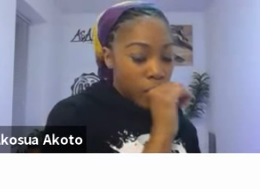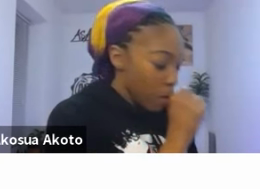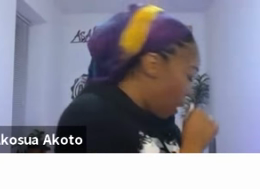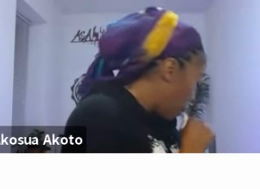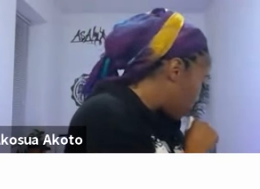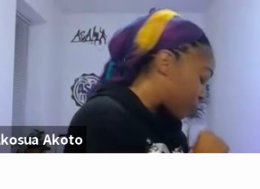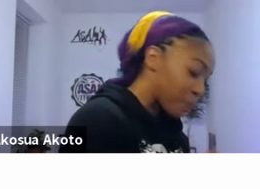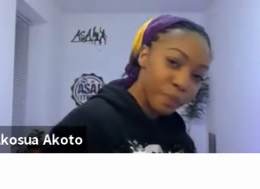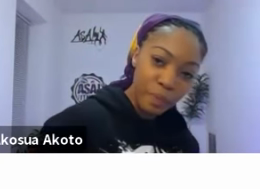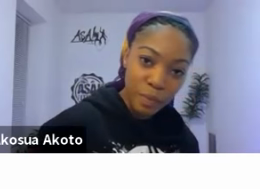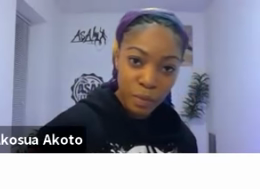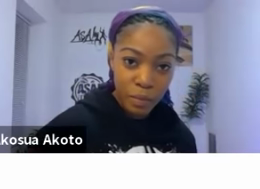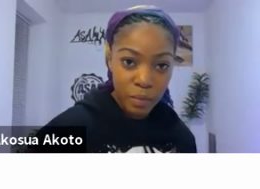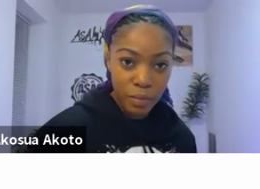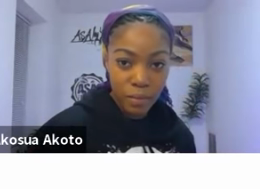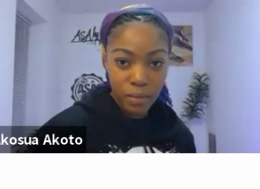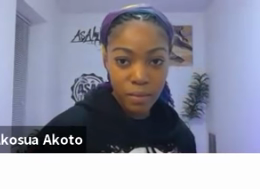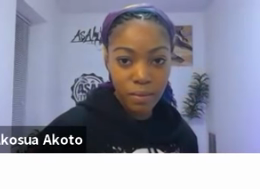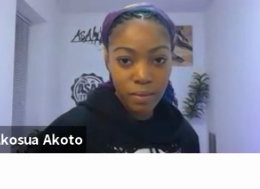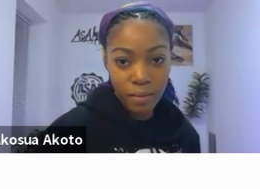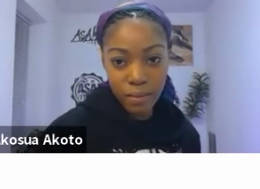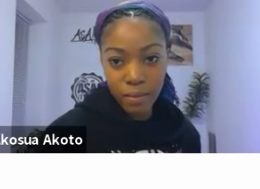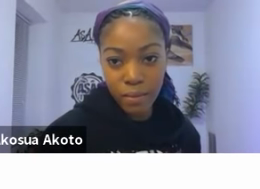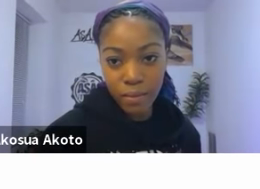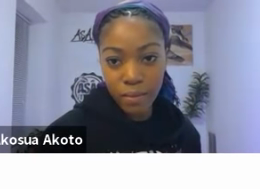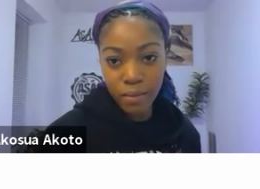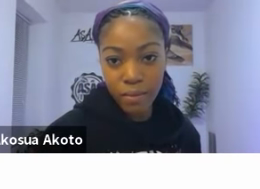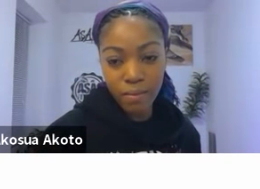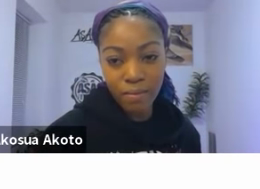DC. Y'all get that the go-go be like.